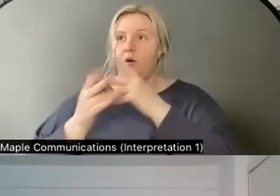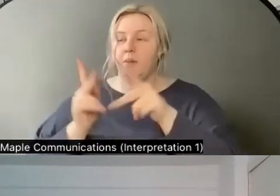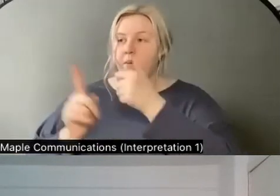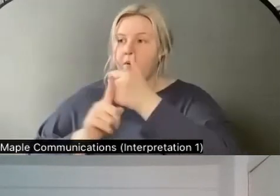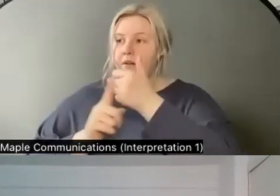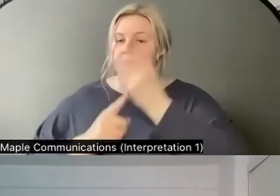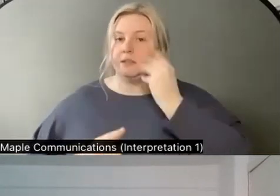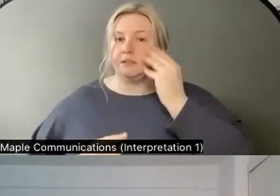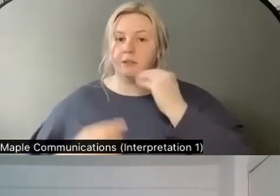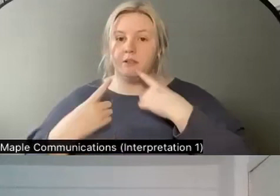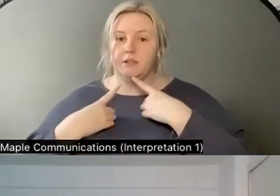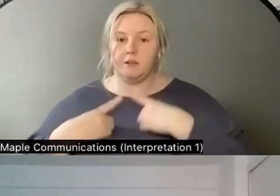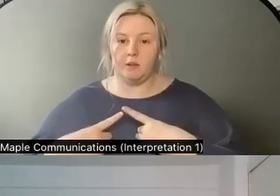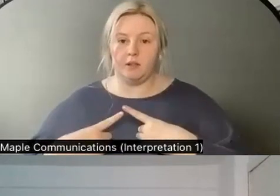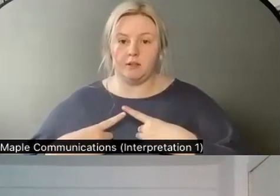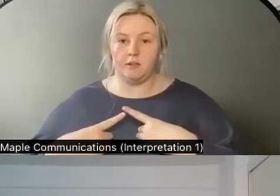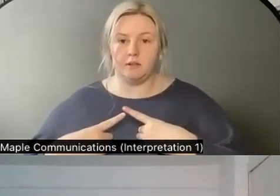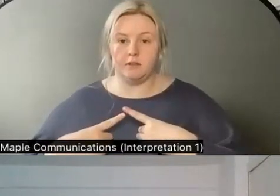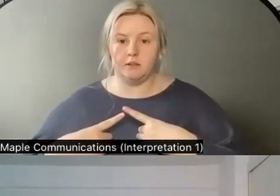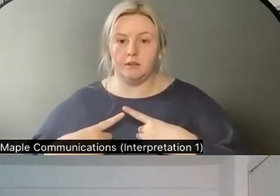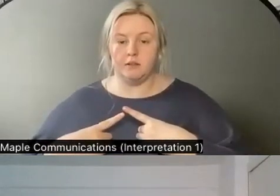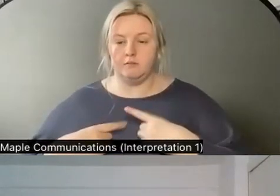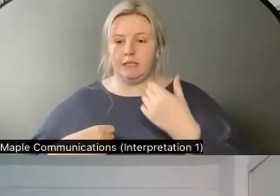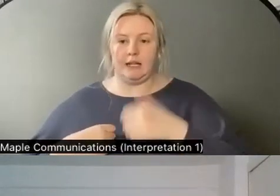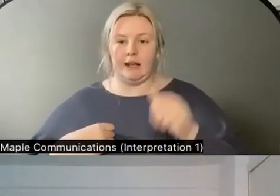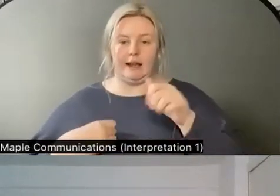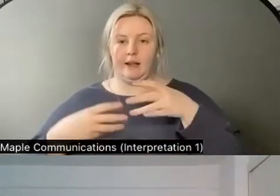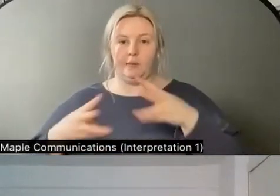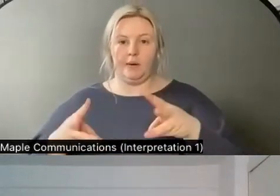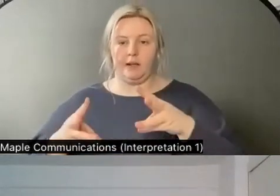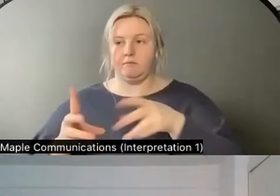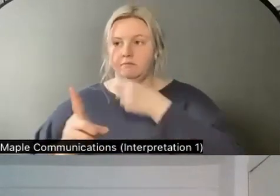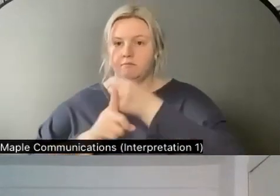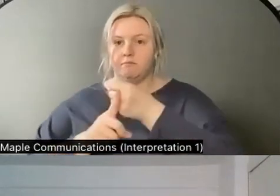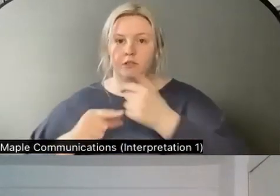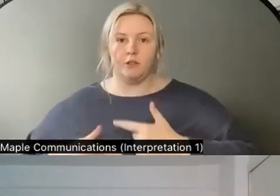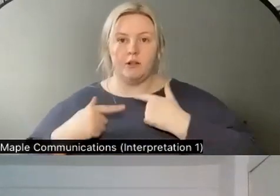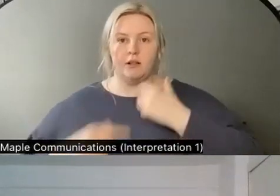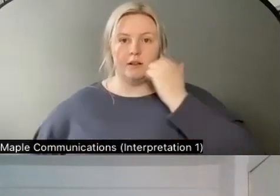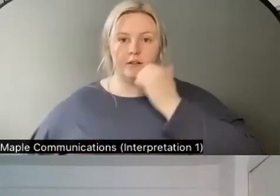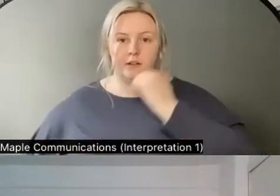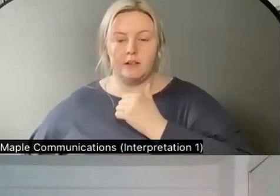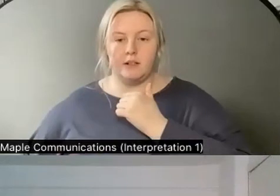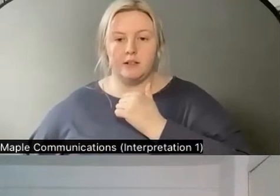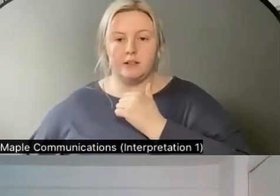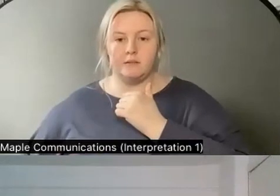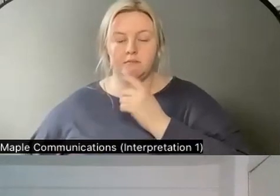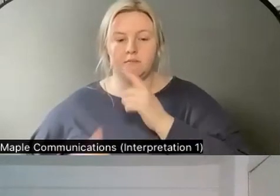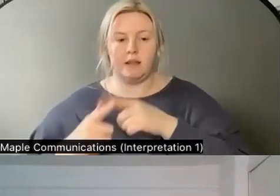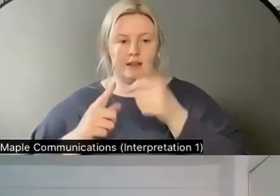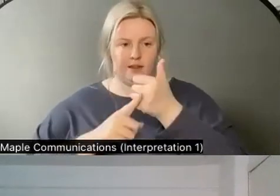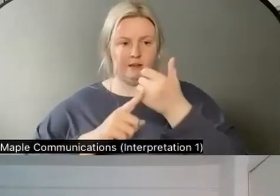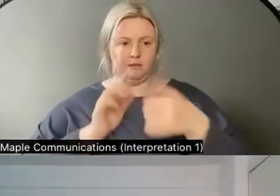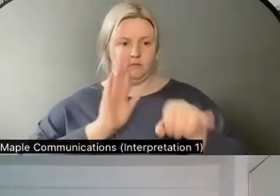depression in like any kind of way that affected them on their day-to-day life had identified as disabled for